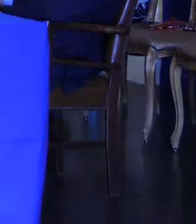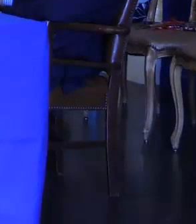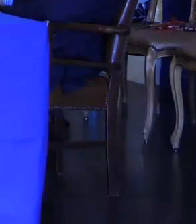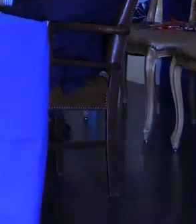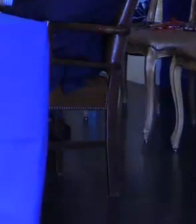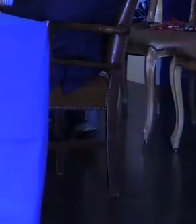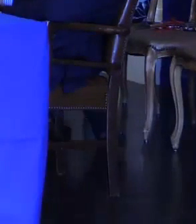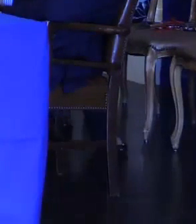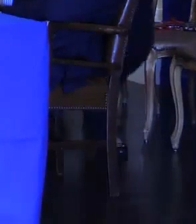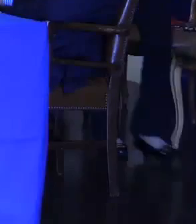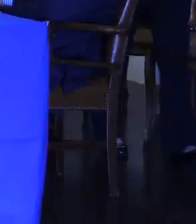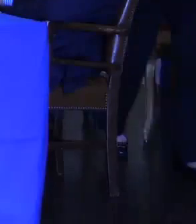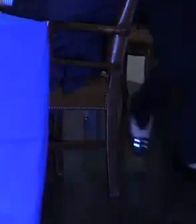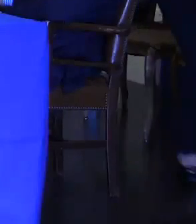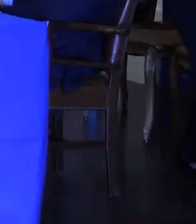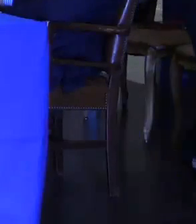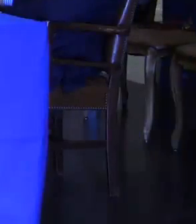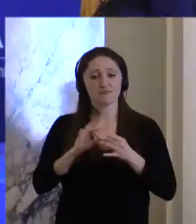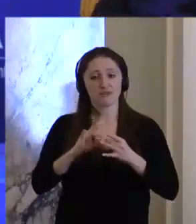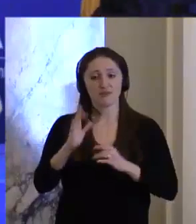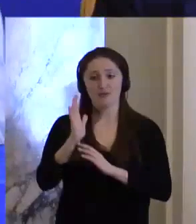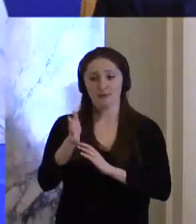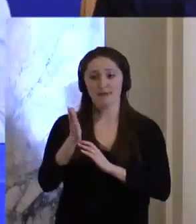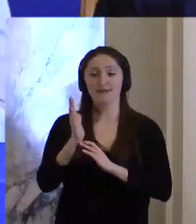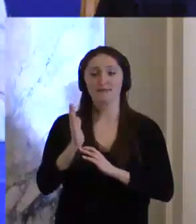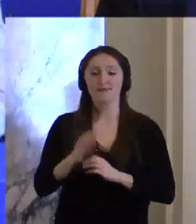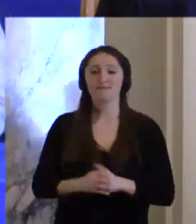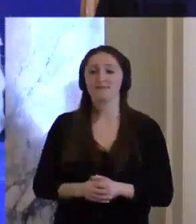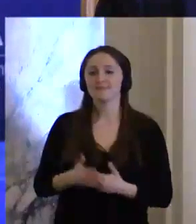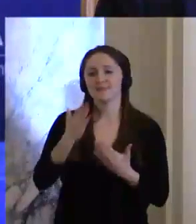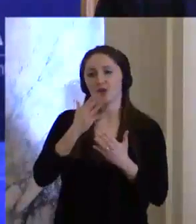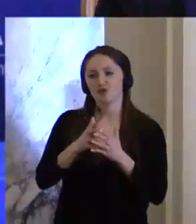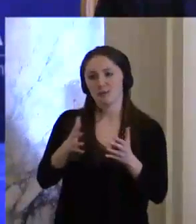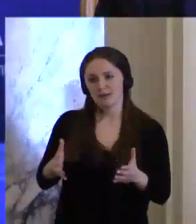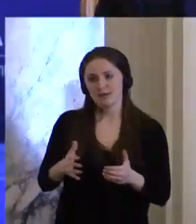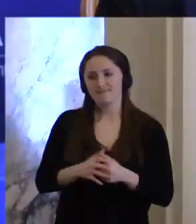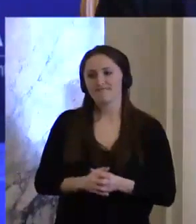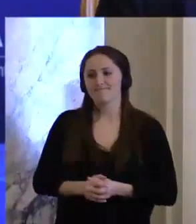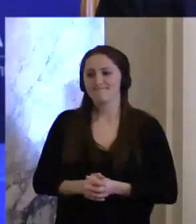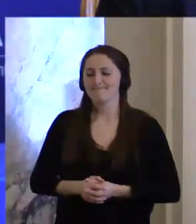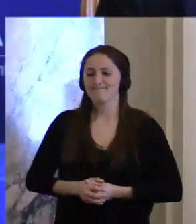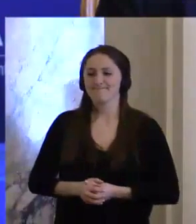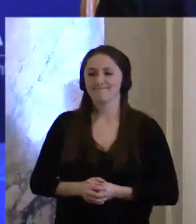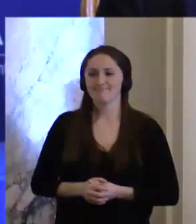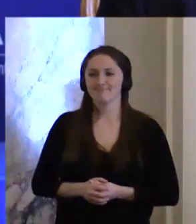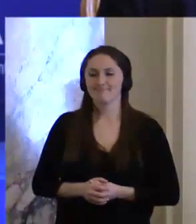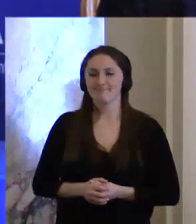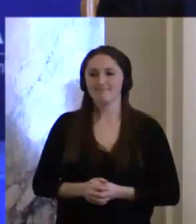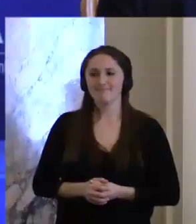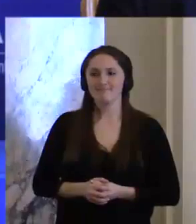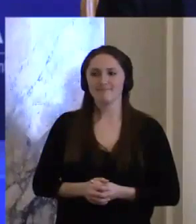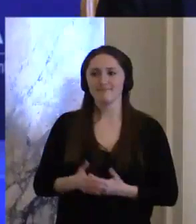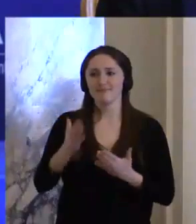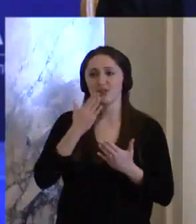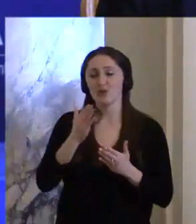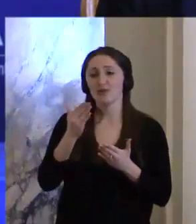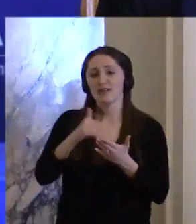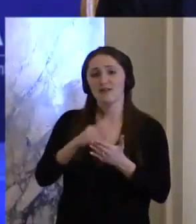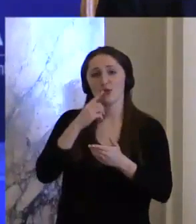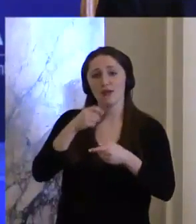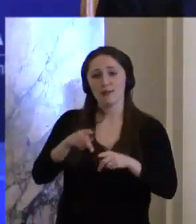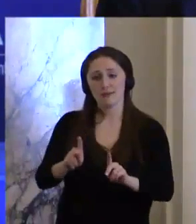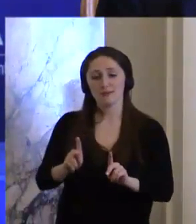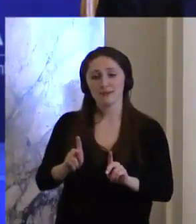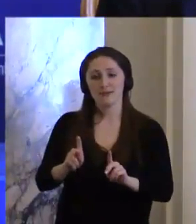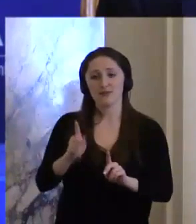Ambassador Mendez, for 5 minutes. Muchísimas gracias, presidente. Thank you very much again for this opportunity